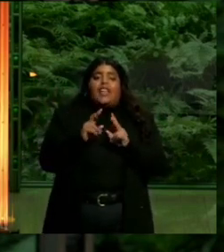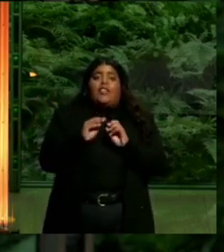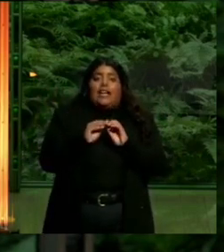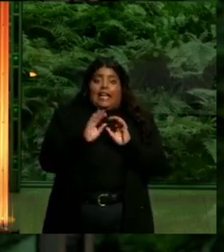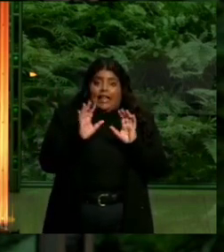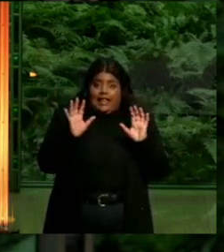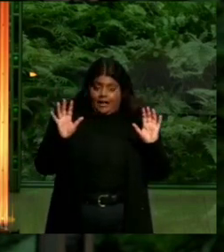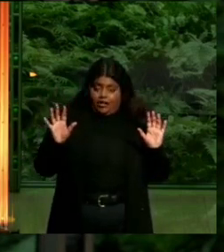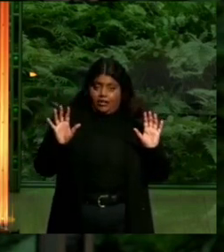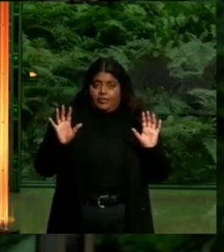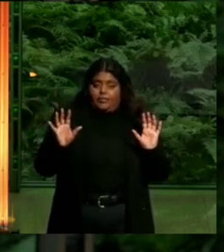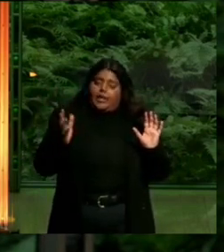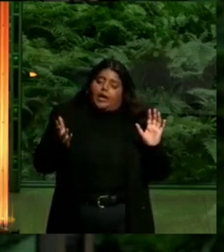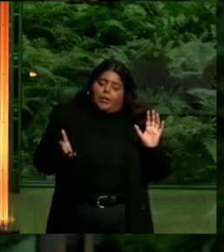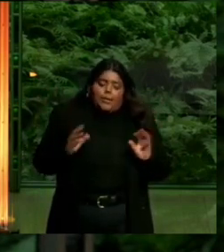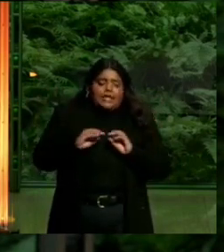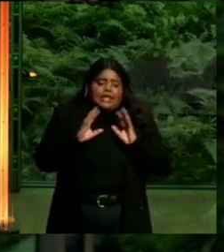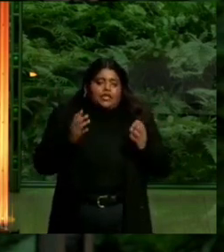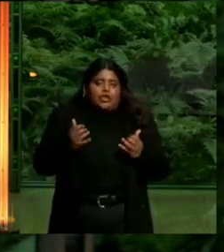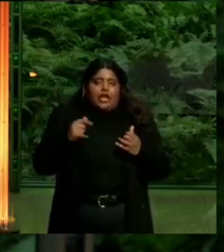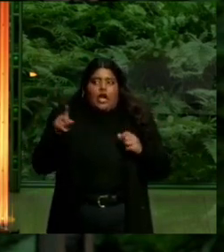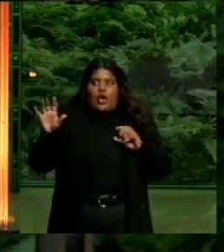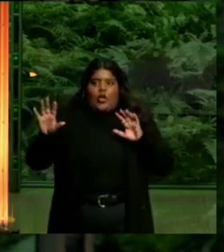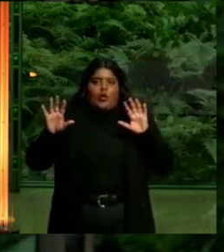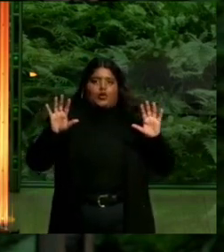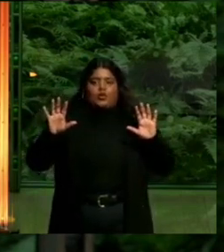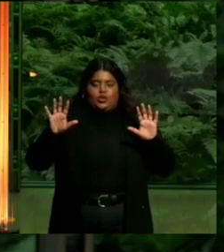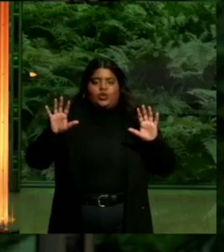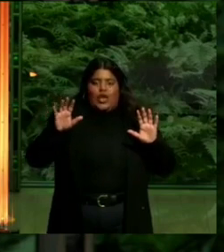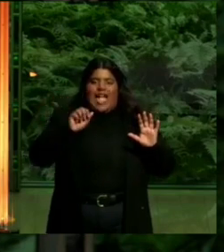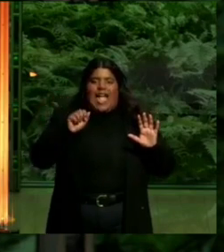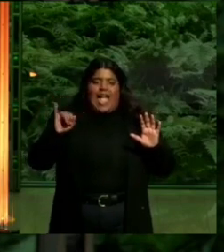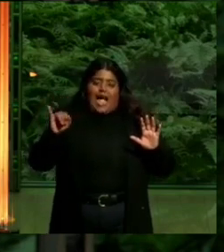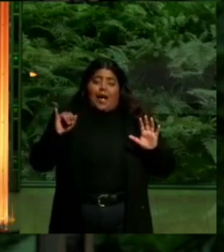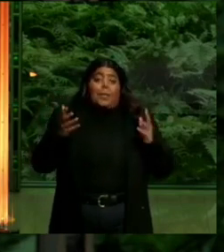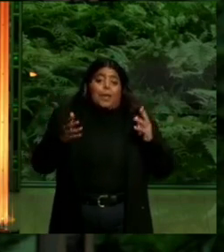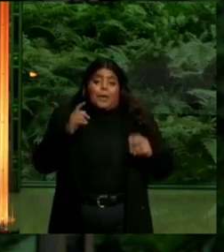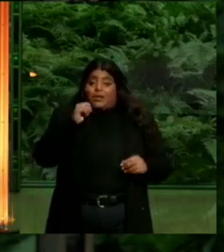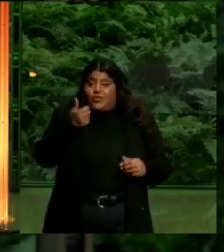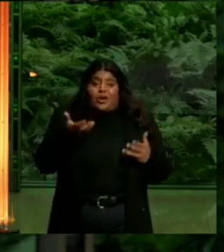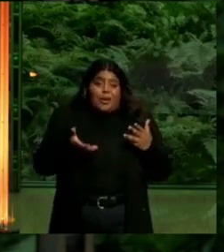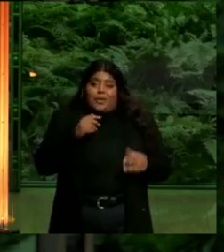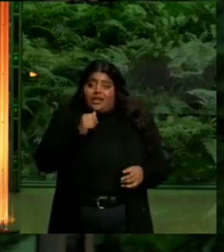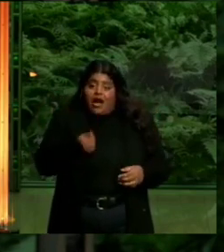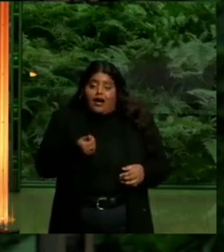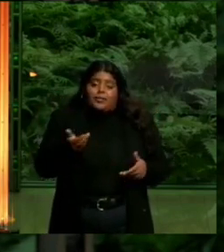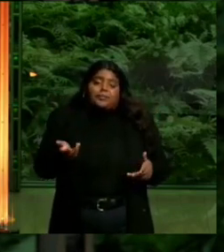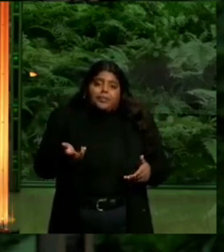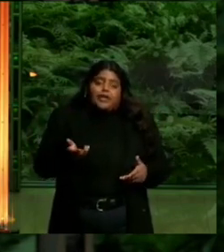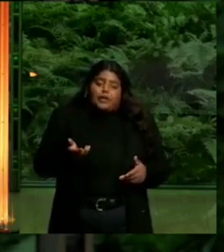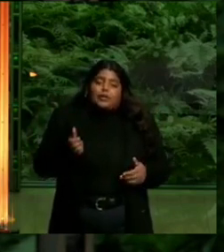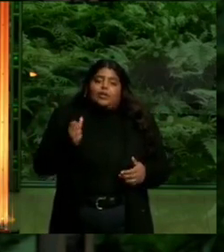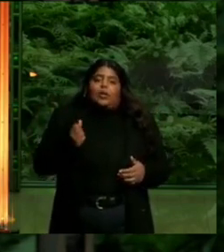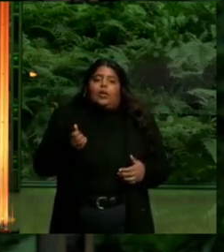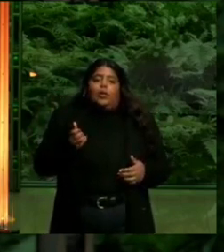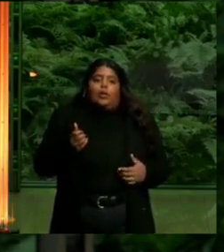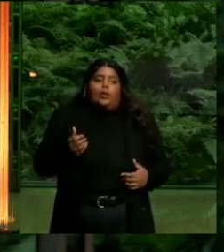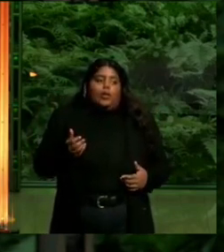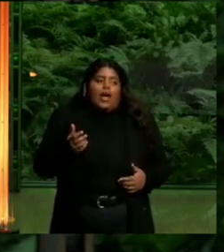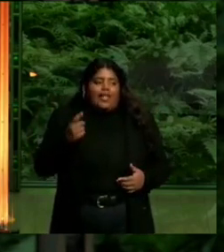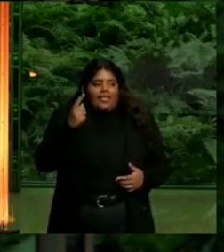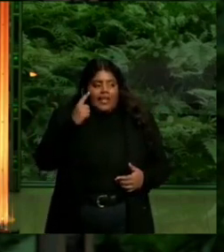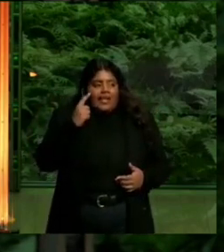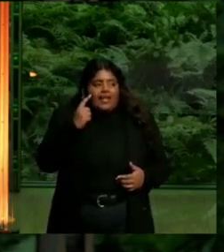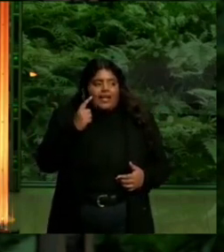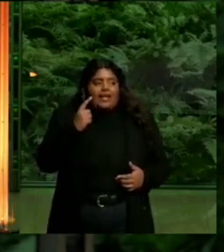that, maybe it's clear today that those are generated with AI, but tomorrow it might not be. And in that case, I think it